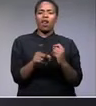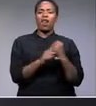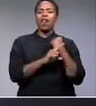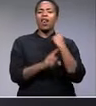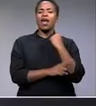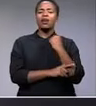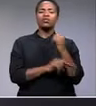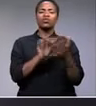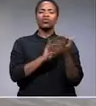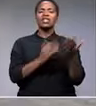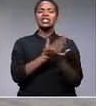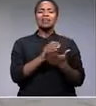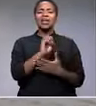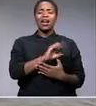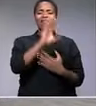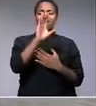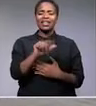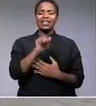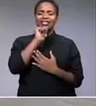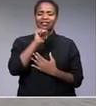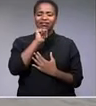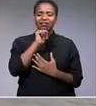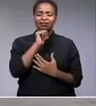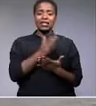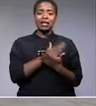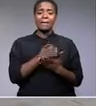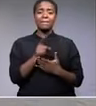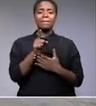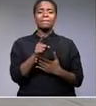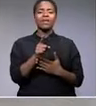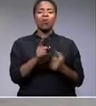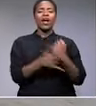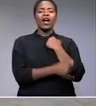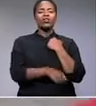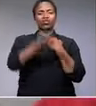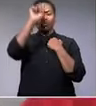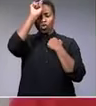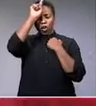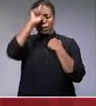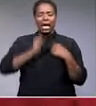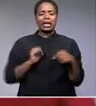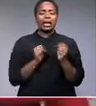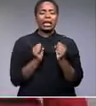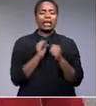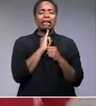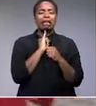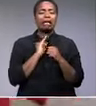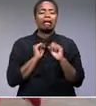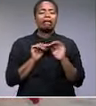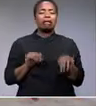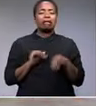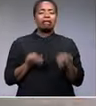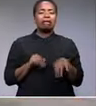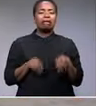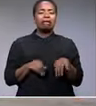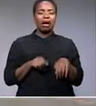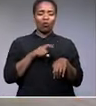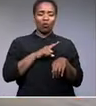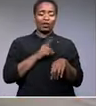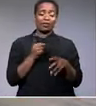some South Africans just trying to survive the scorching temperatures, these German Santas are actually braving icy waters, but it's all in the name